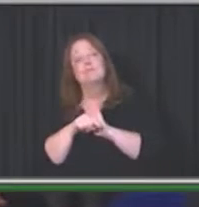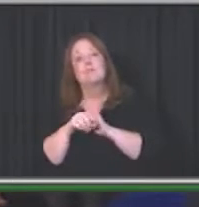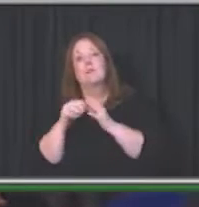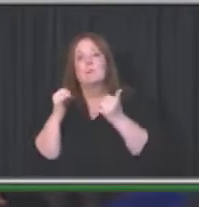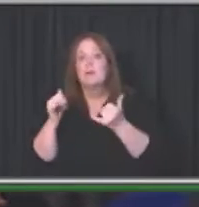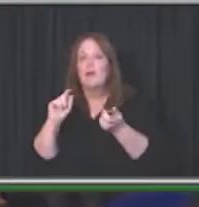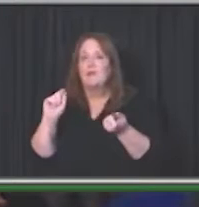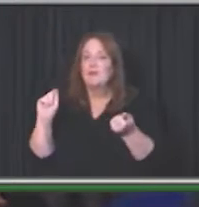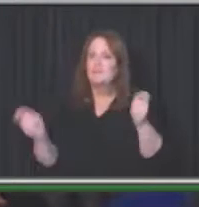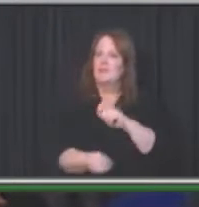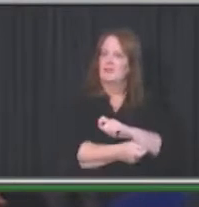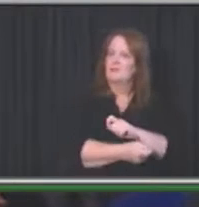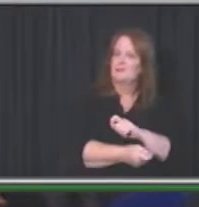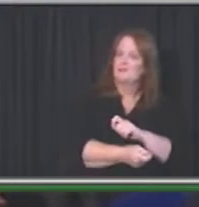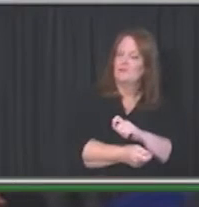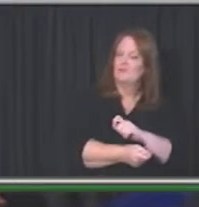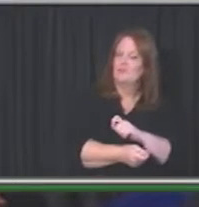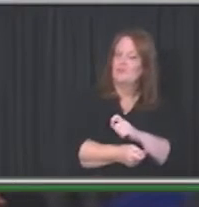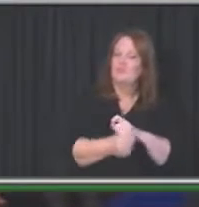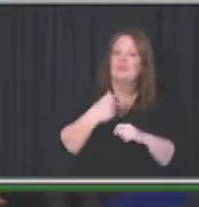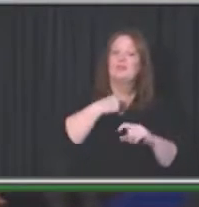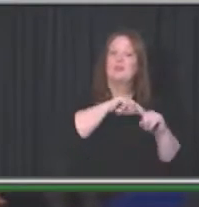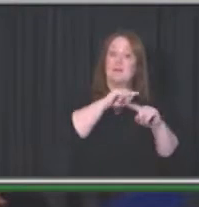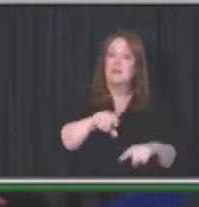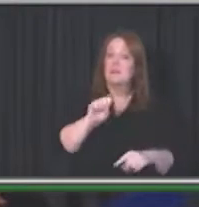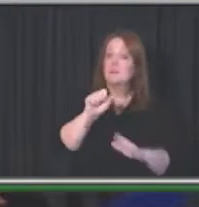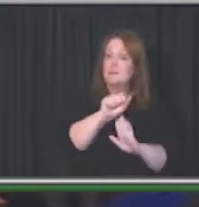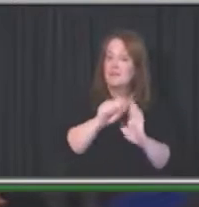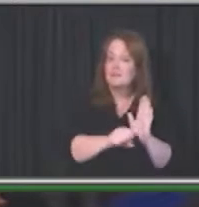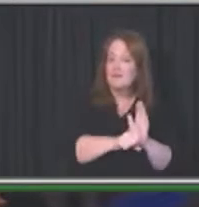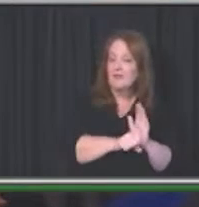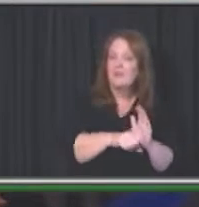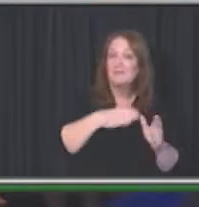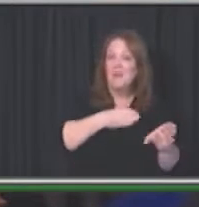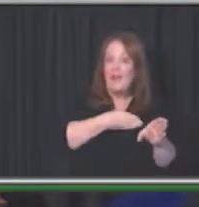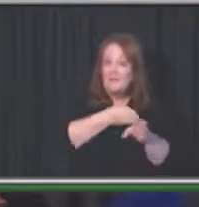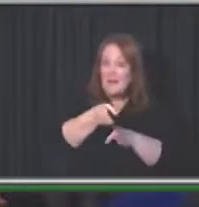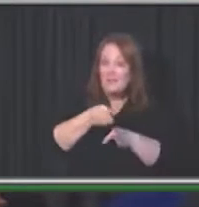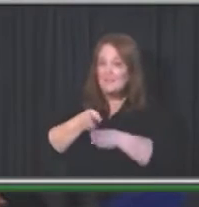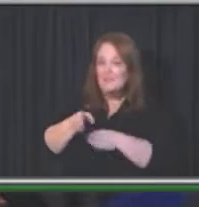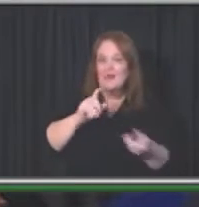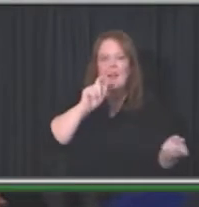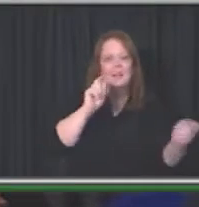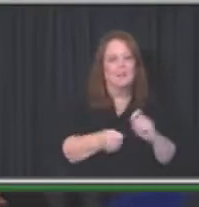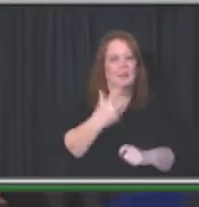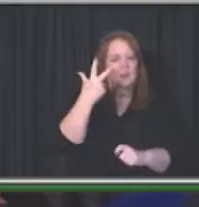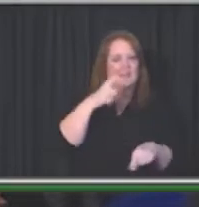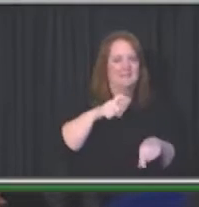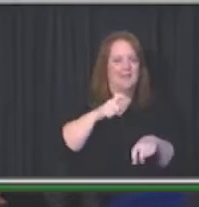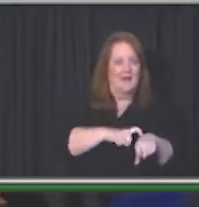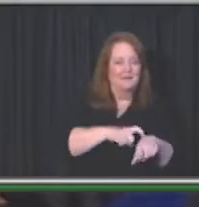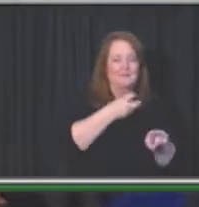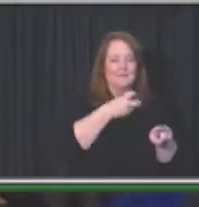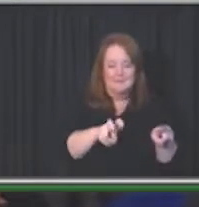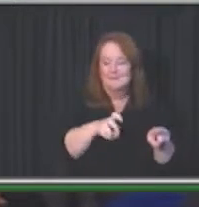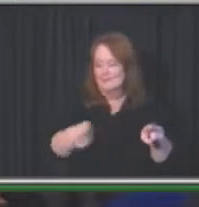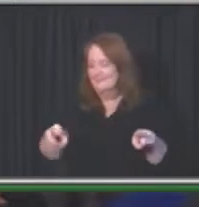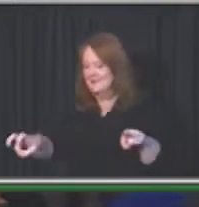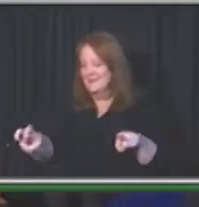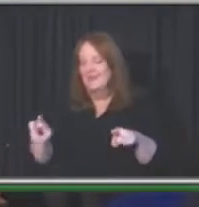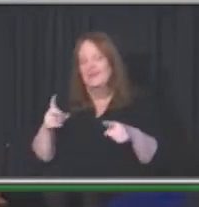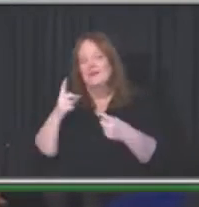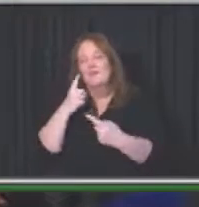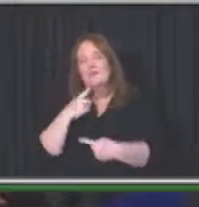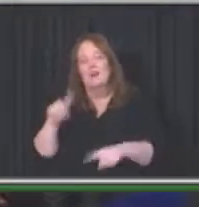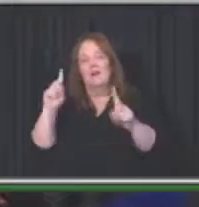While at Sac State, I changed my major 3 times, finally settled on social work. I worked,